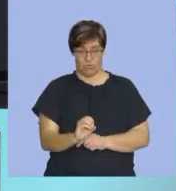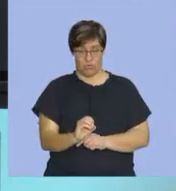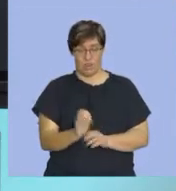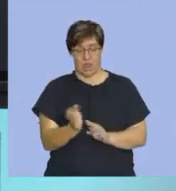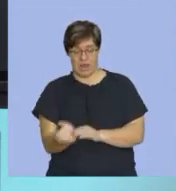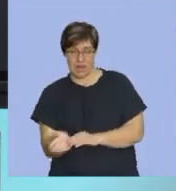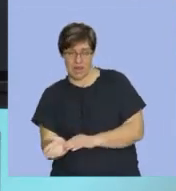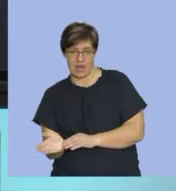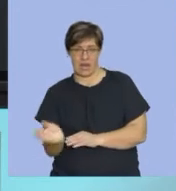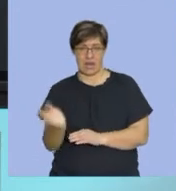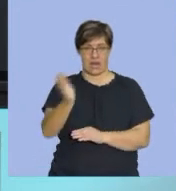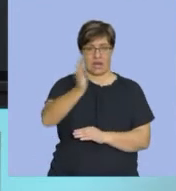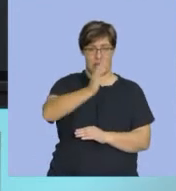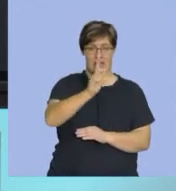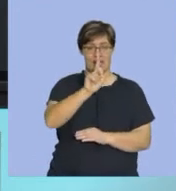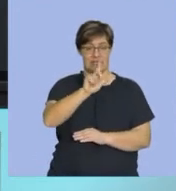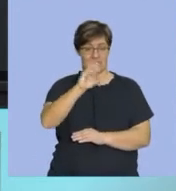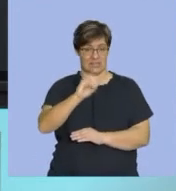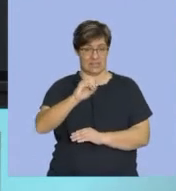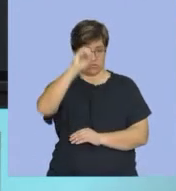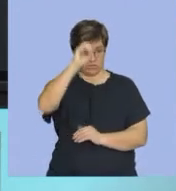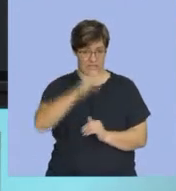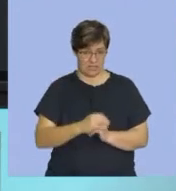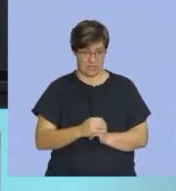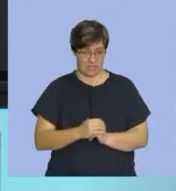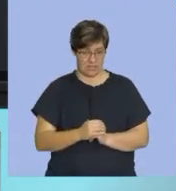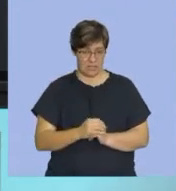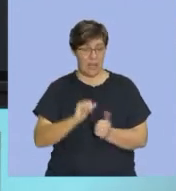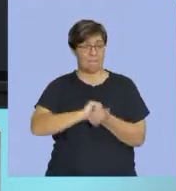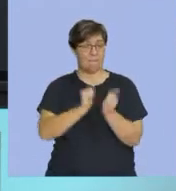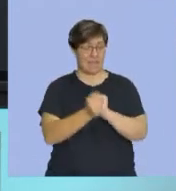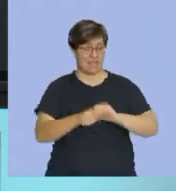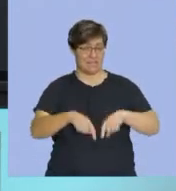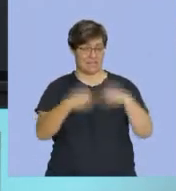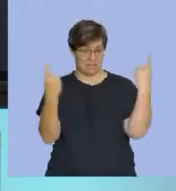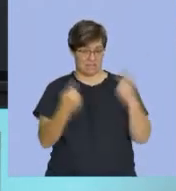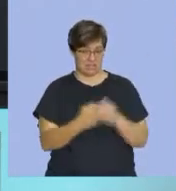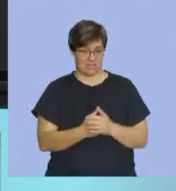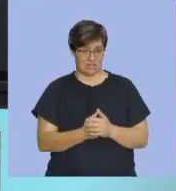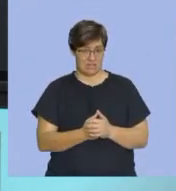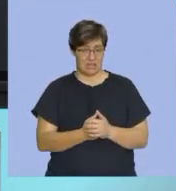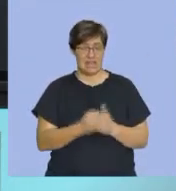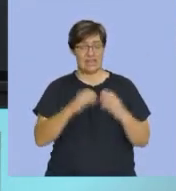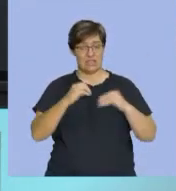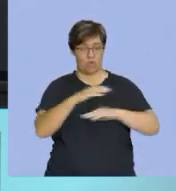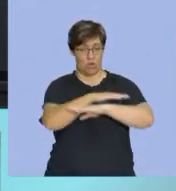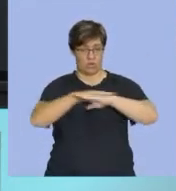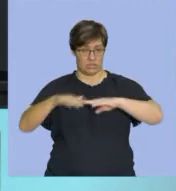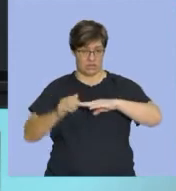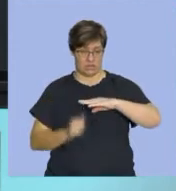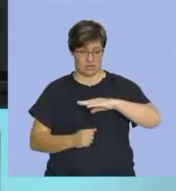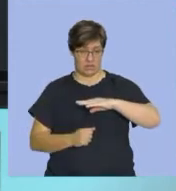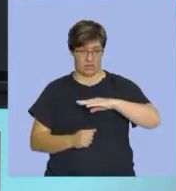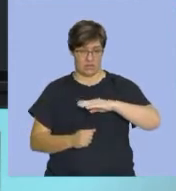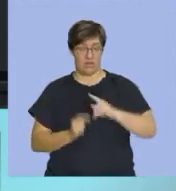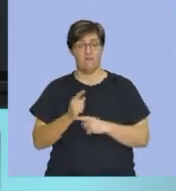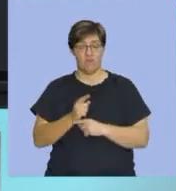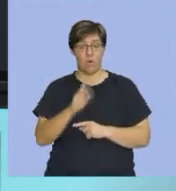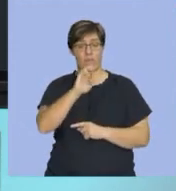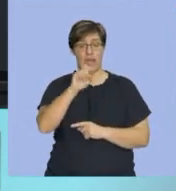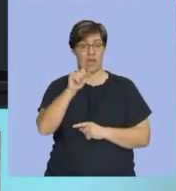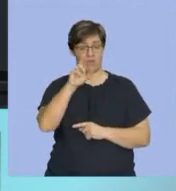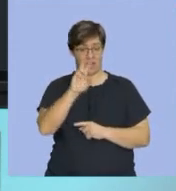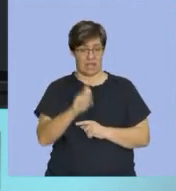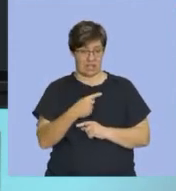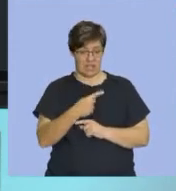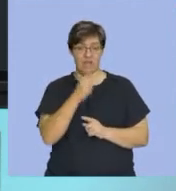measuring an angle of 70 degrees. This is different from maths. In maths, your 0 is horizontal. For bearing, this